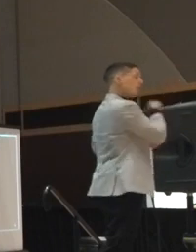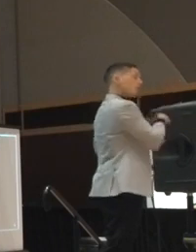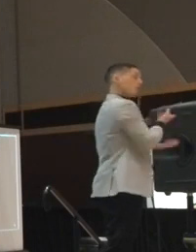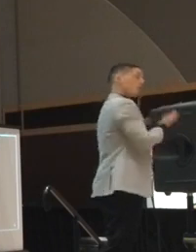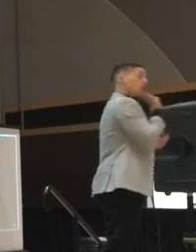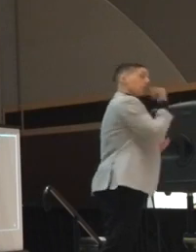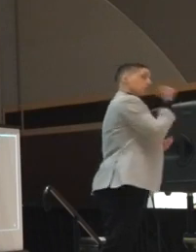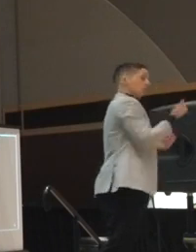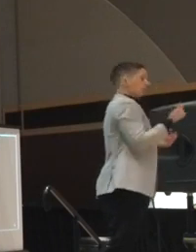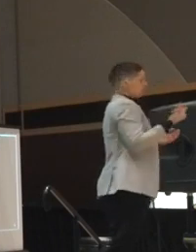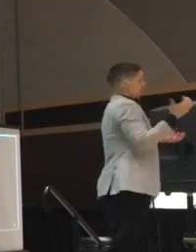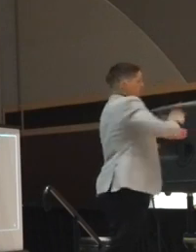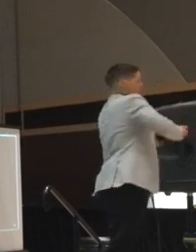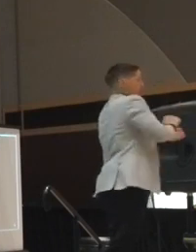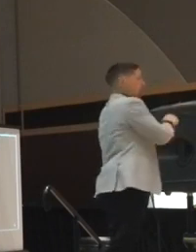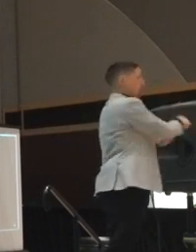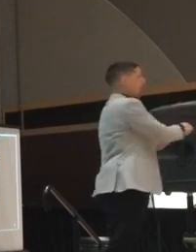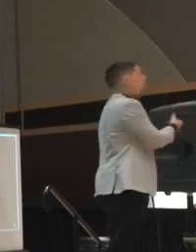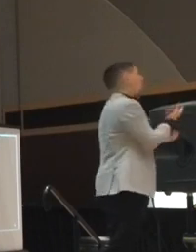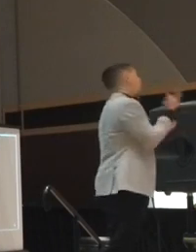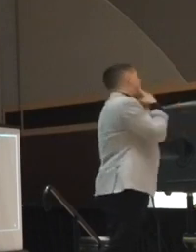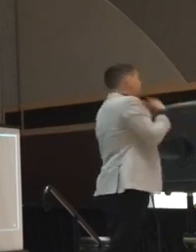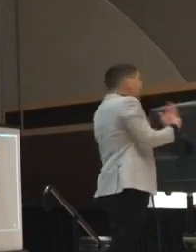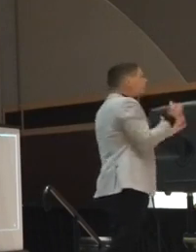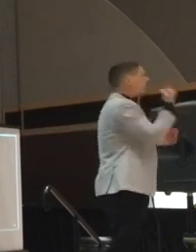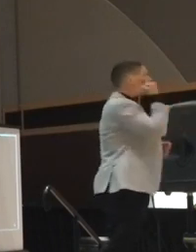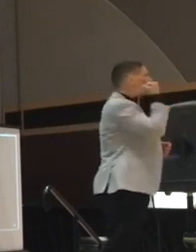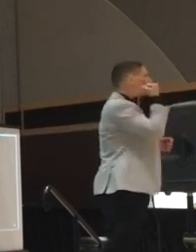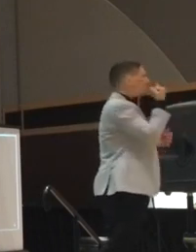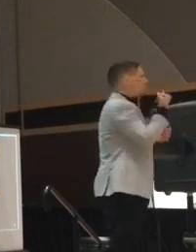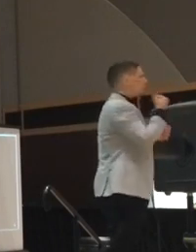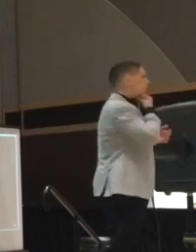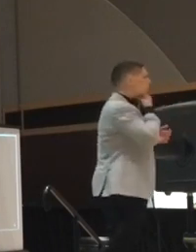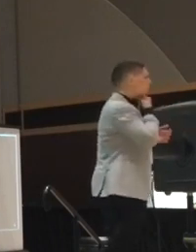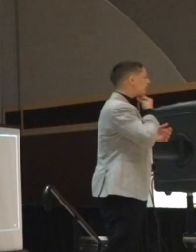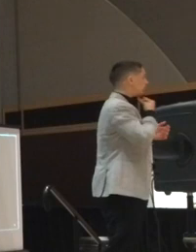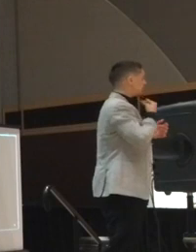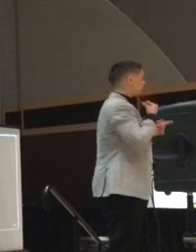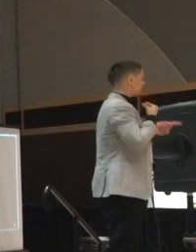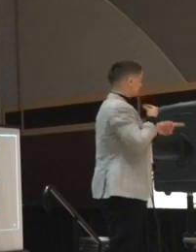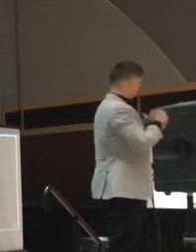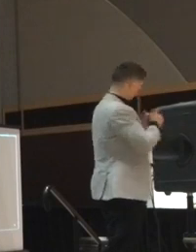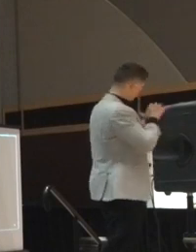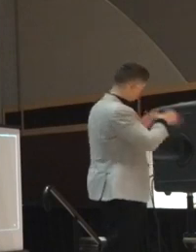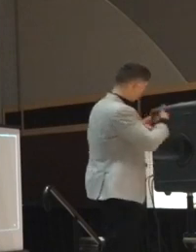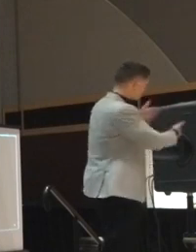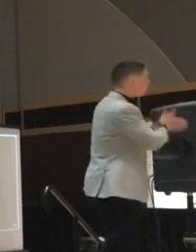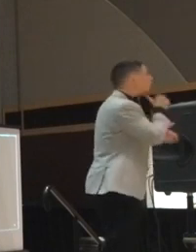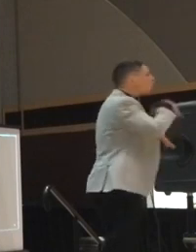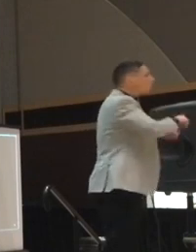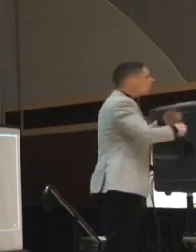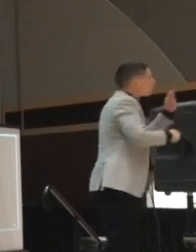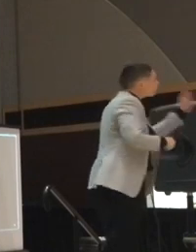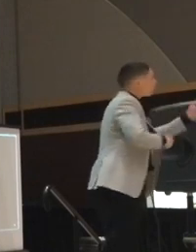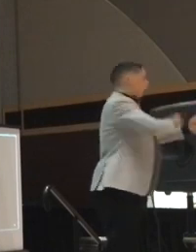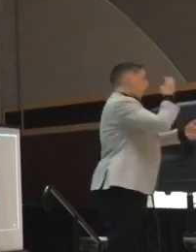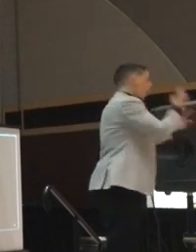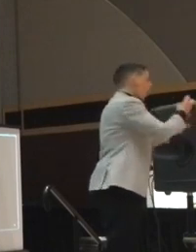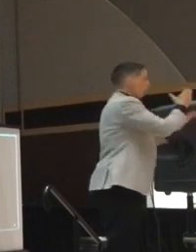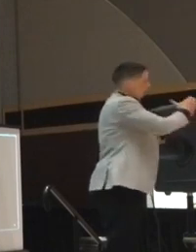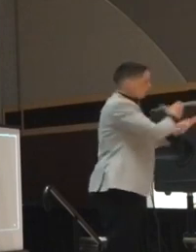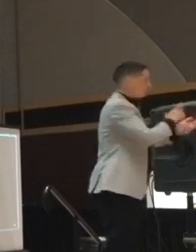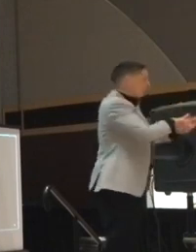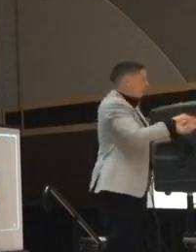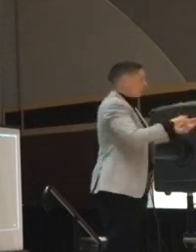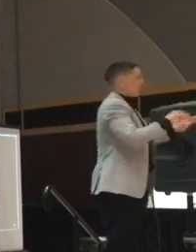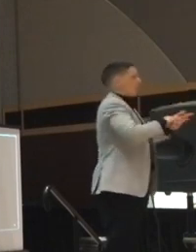Let's say we're going to find out, okay, how are you doing in classes? We got, you know, don't take three hard courses all at once and set yourself up